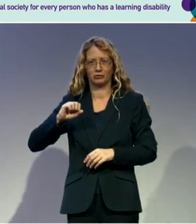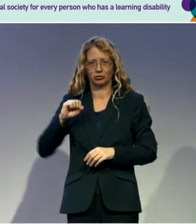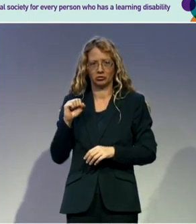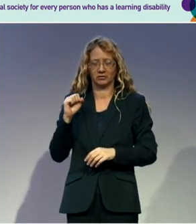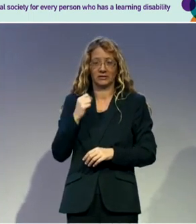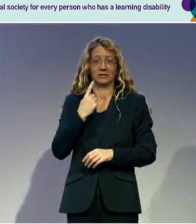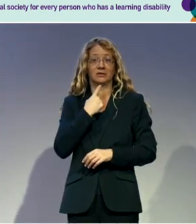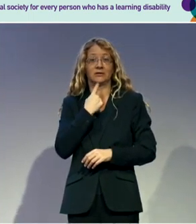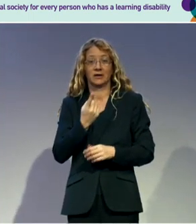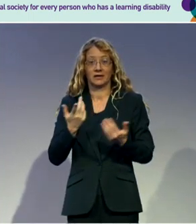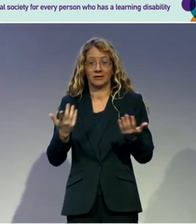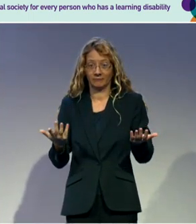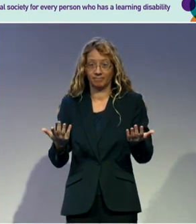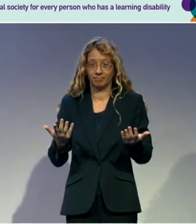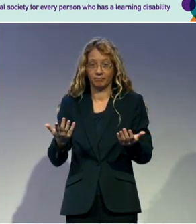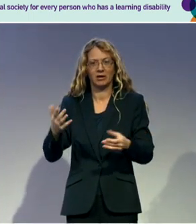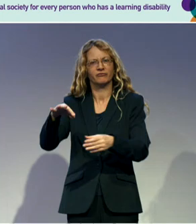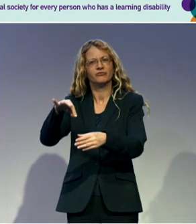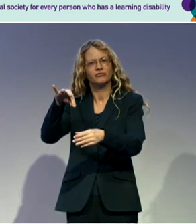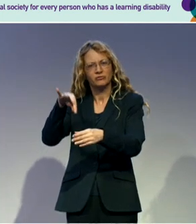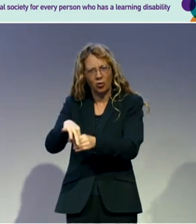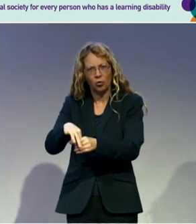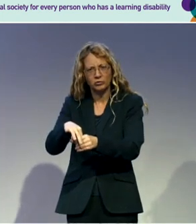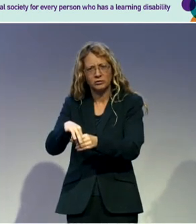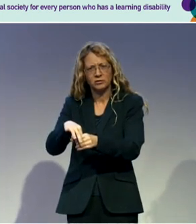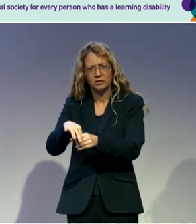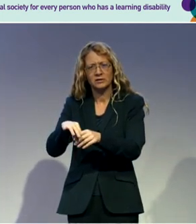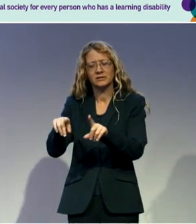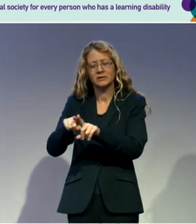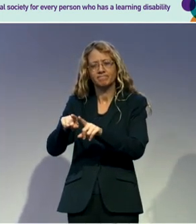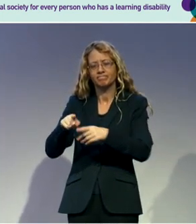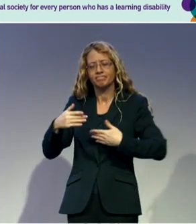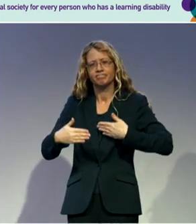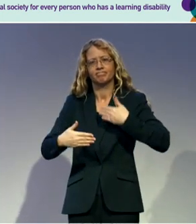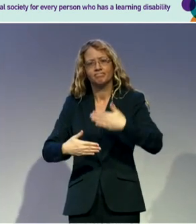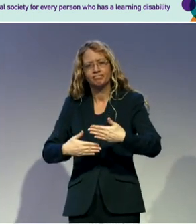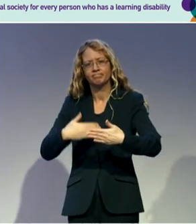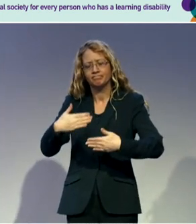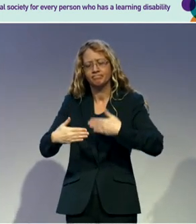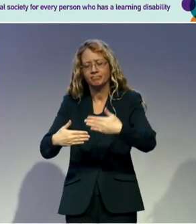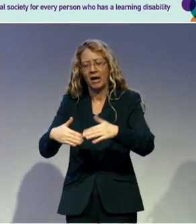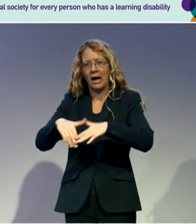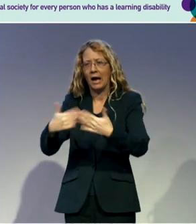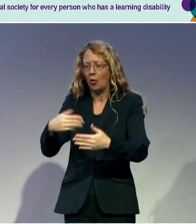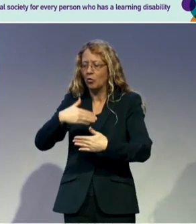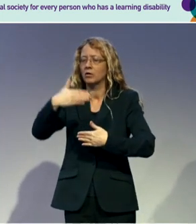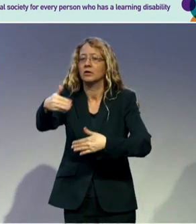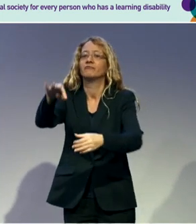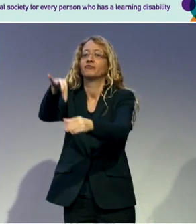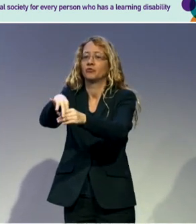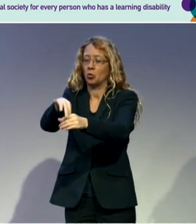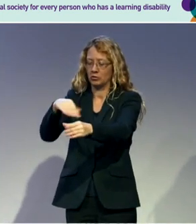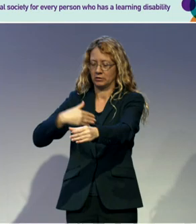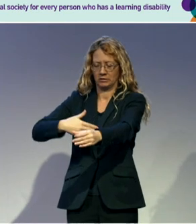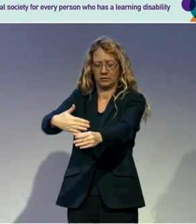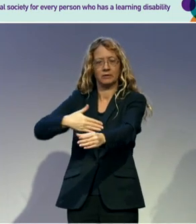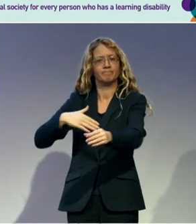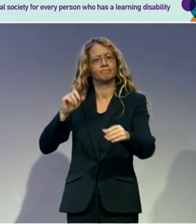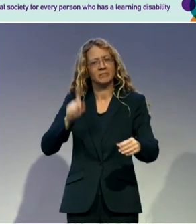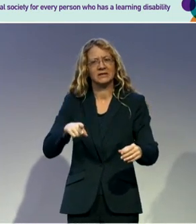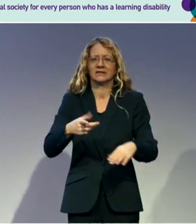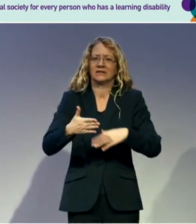people who have learning disabilities. Enable the Vote worked across the political spectrum in Scotland, empowering people who have a